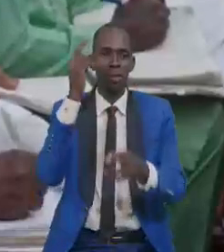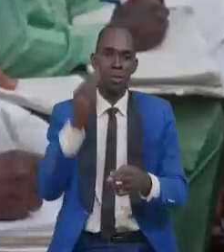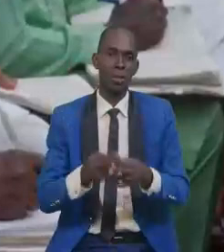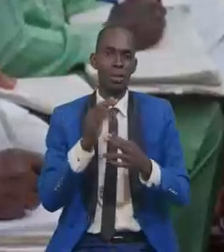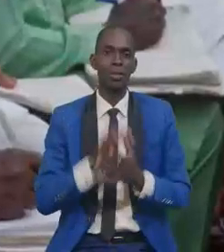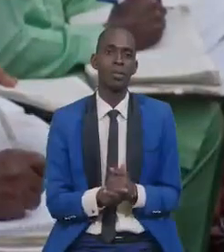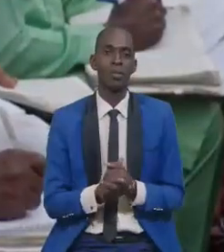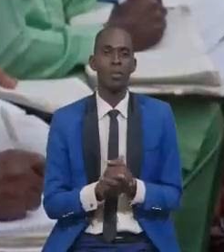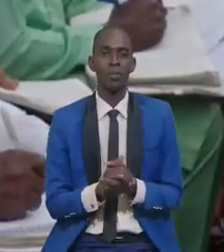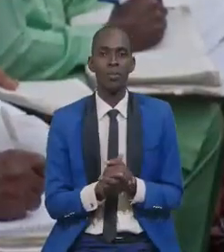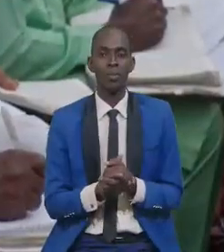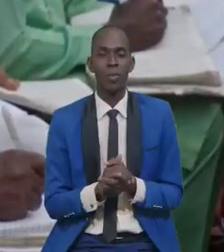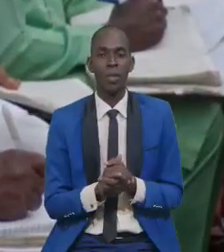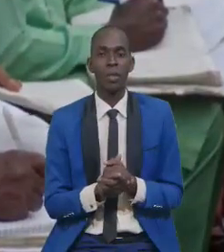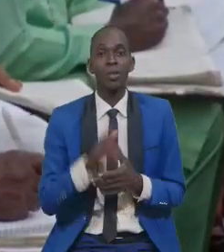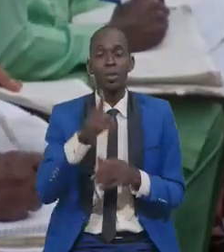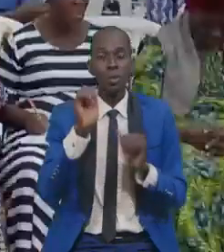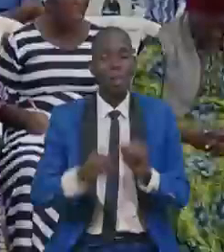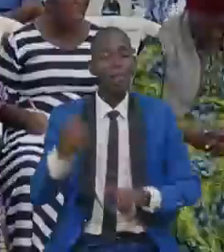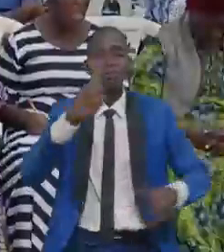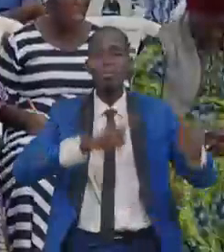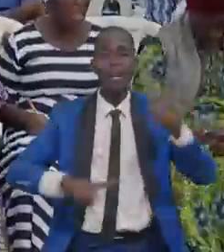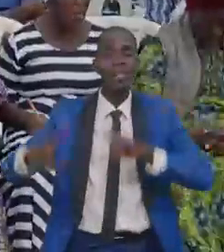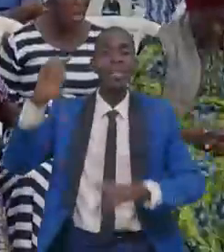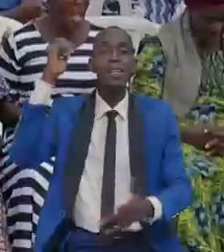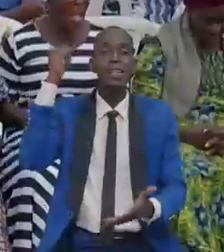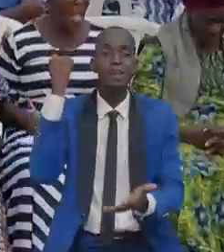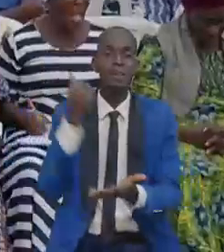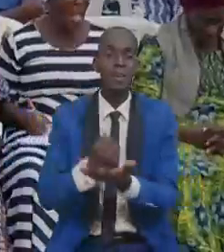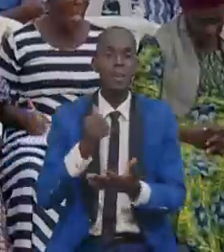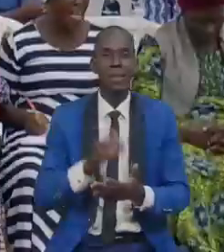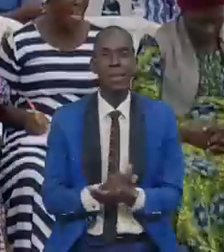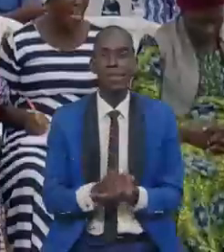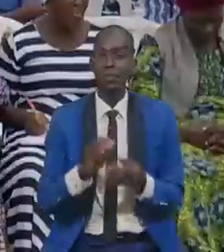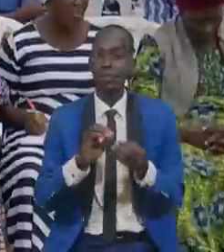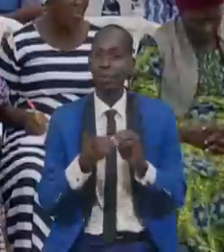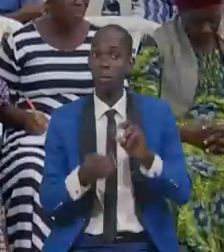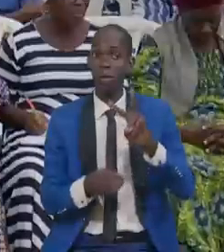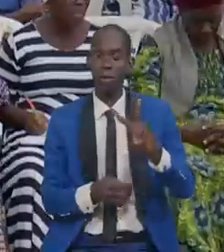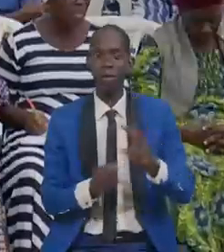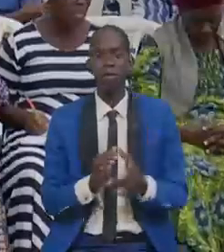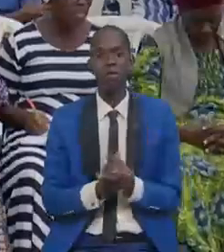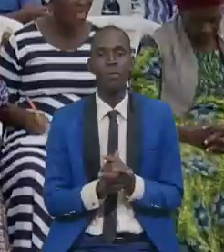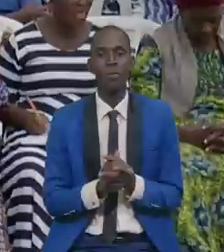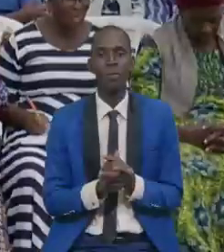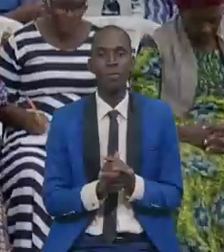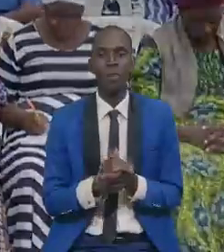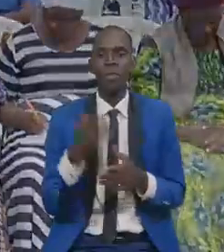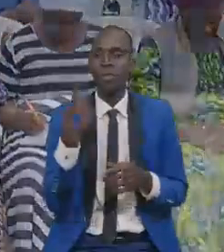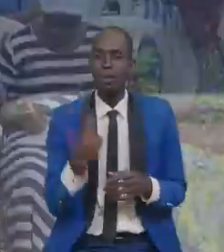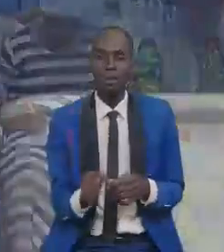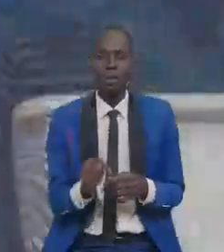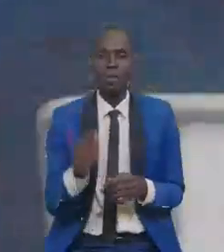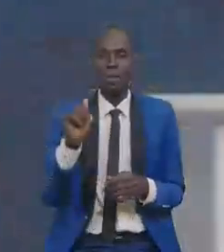You can do better than that. Amen. Amen. Number two, the ascertained call.